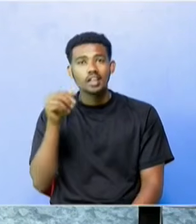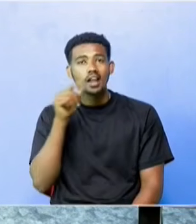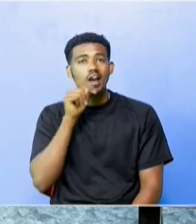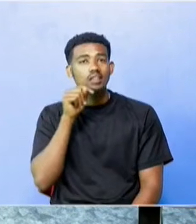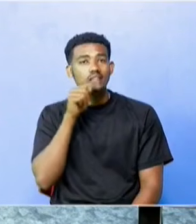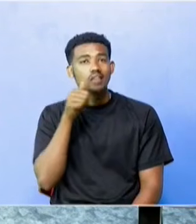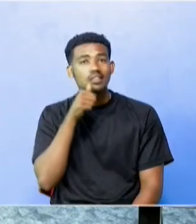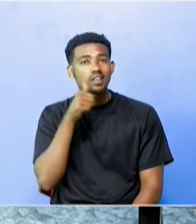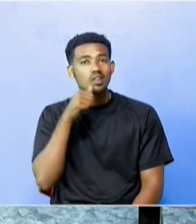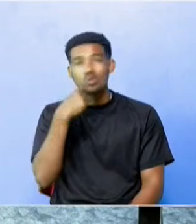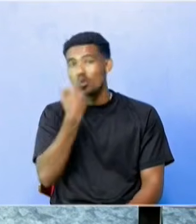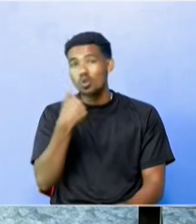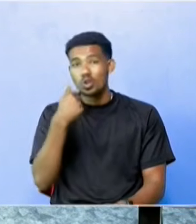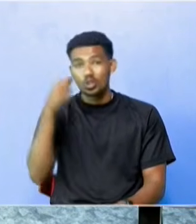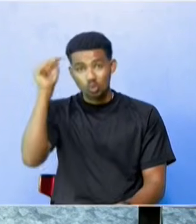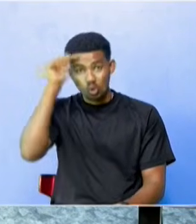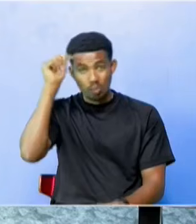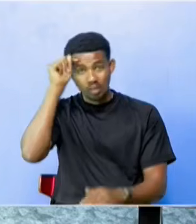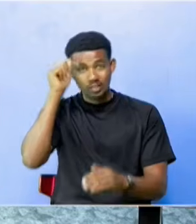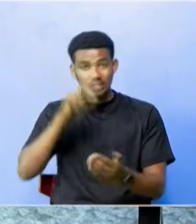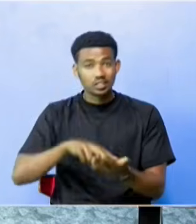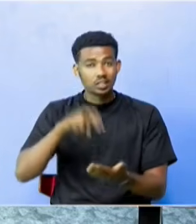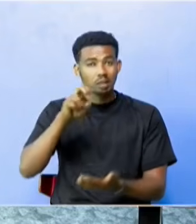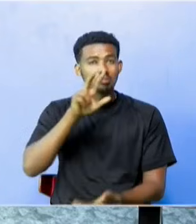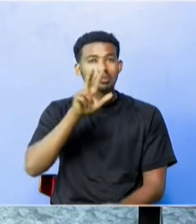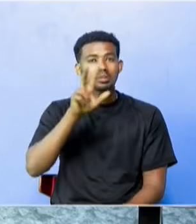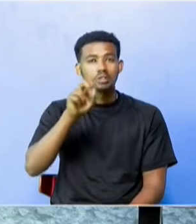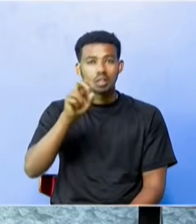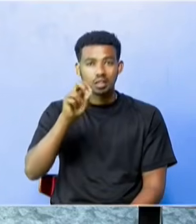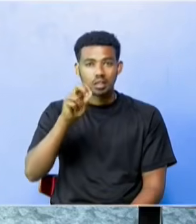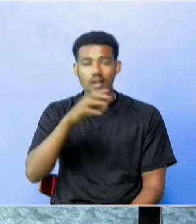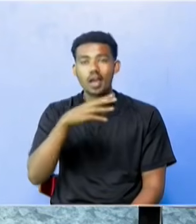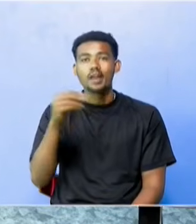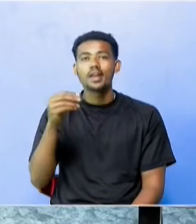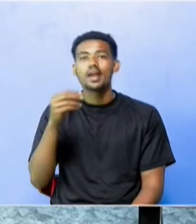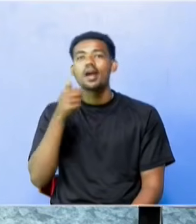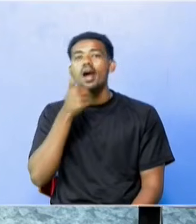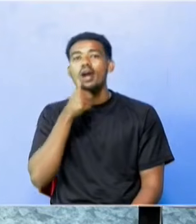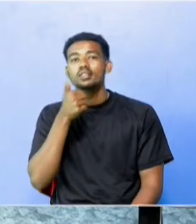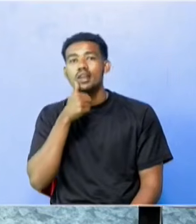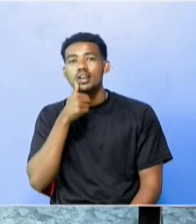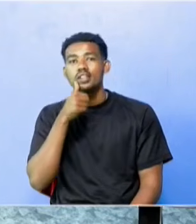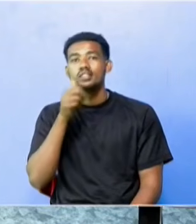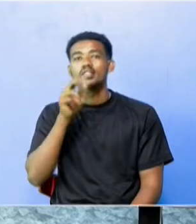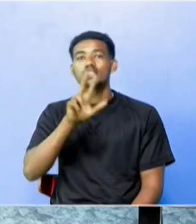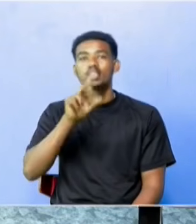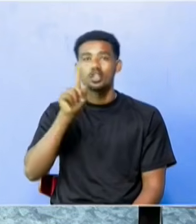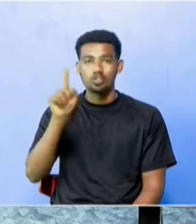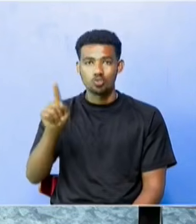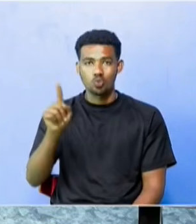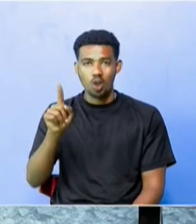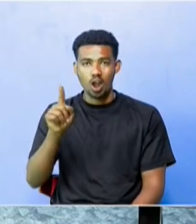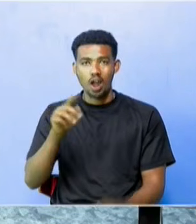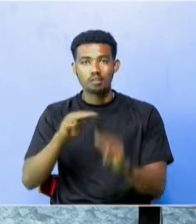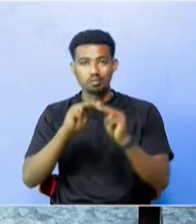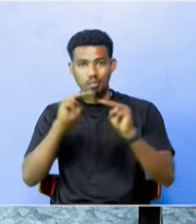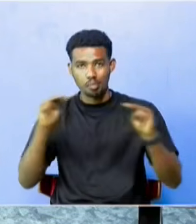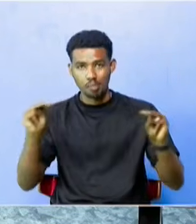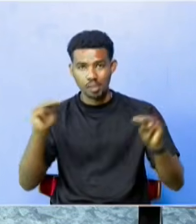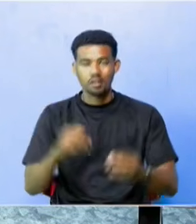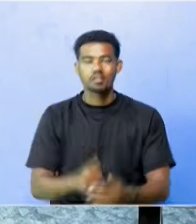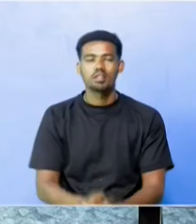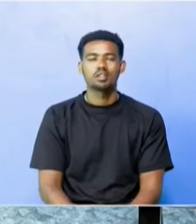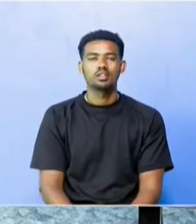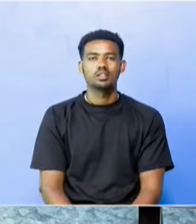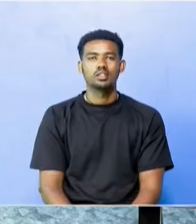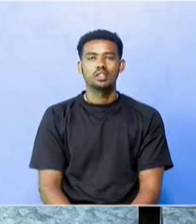say? Thomas jumps 30 meters, right? And in the case of Aster, it is what? 31